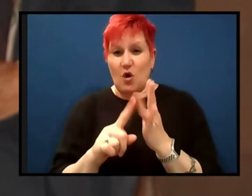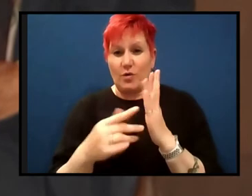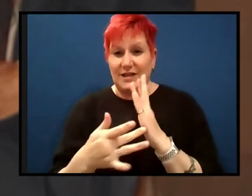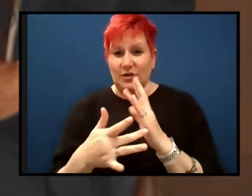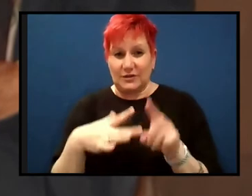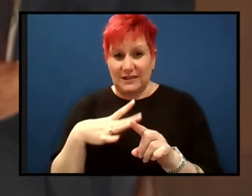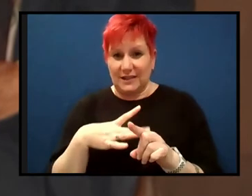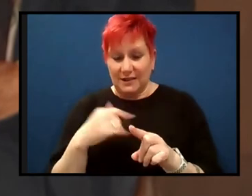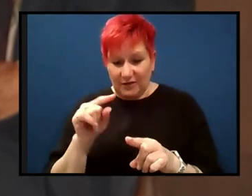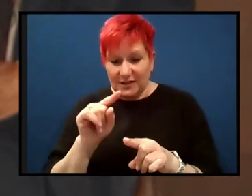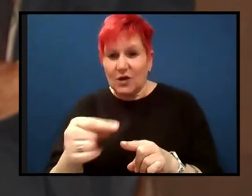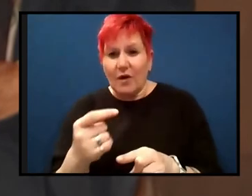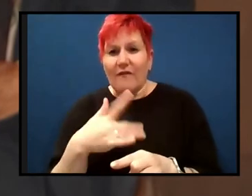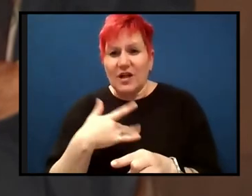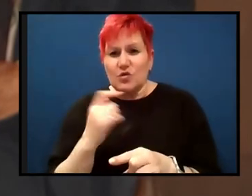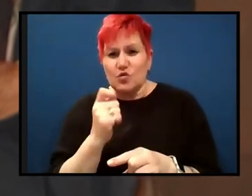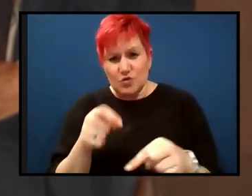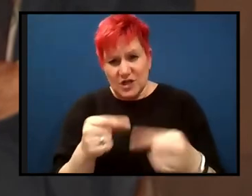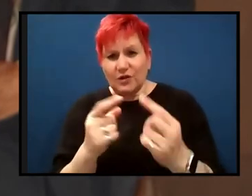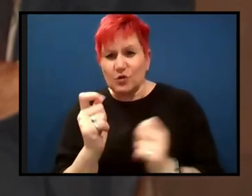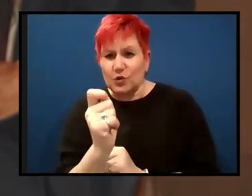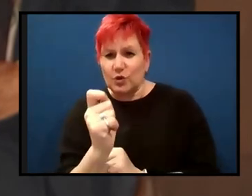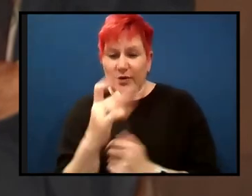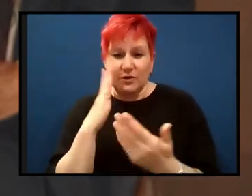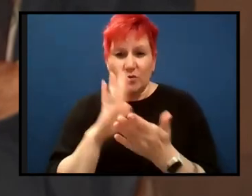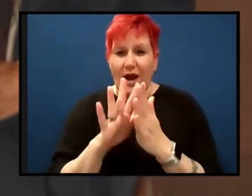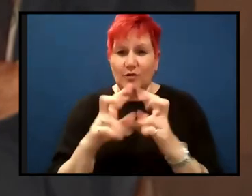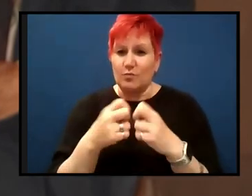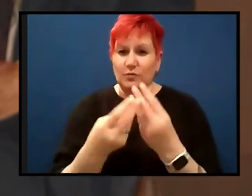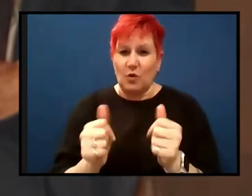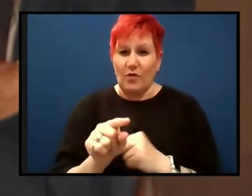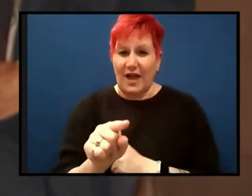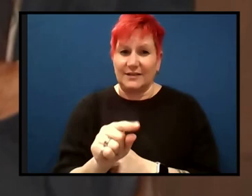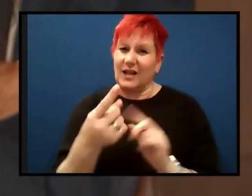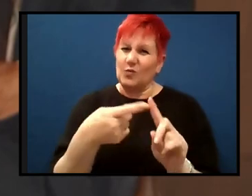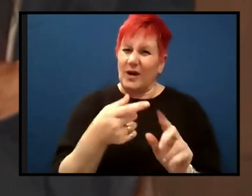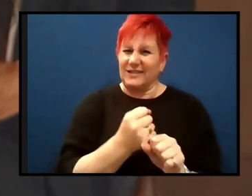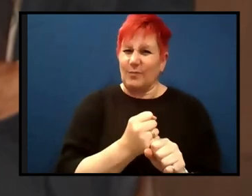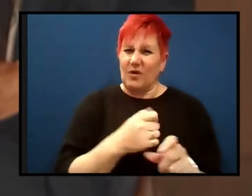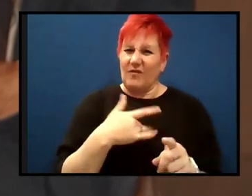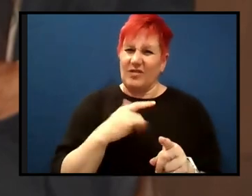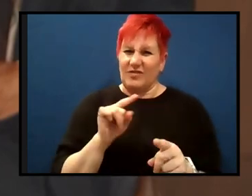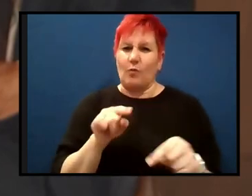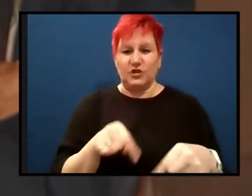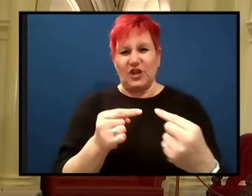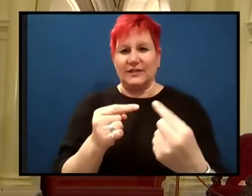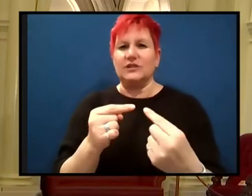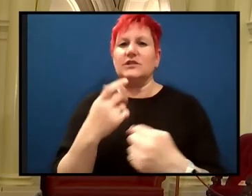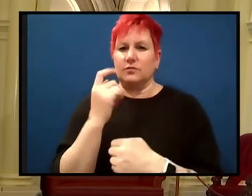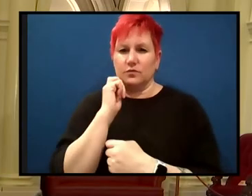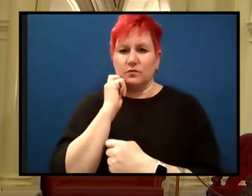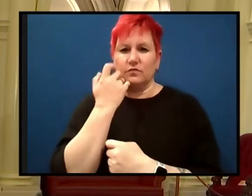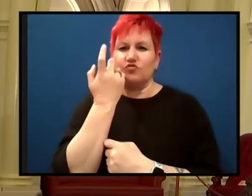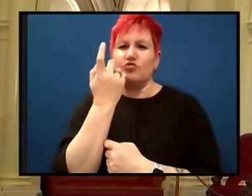know how to quite resolve that yet. And so that's, that's an example of, of the challenges that we might face. Sandra, do you?